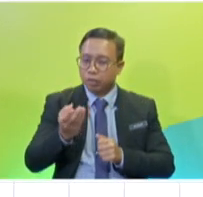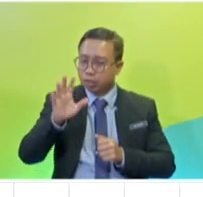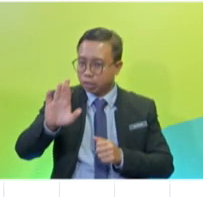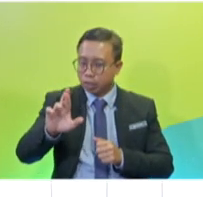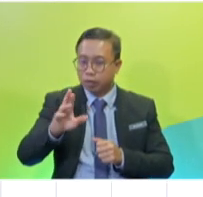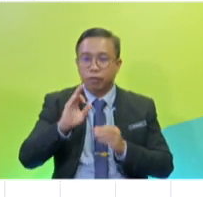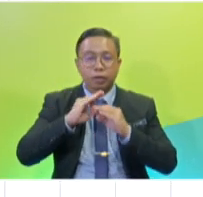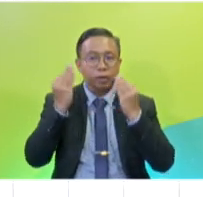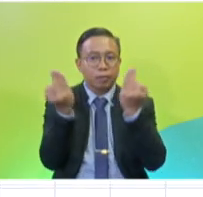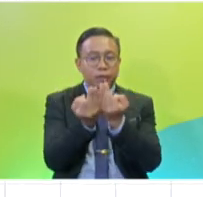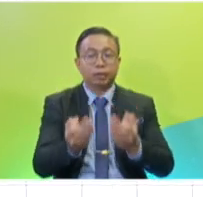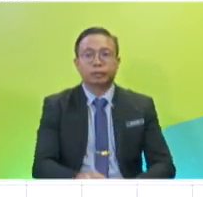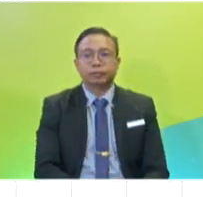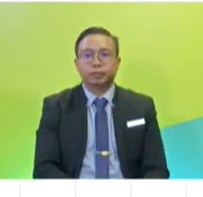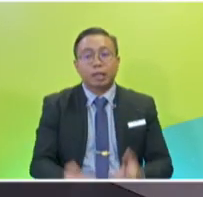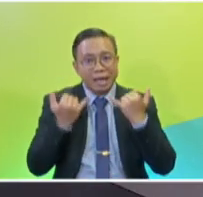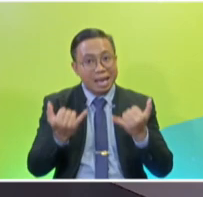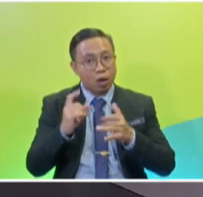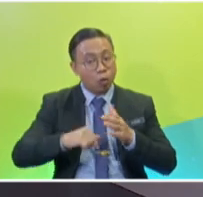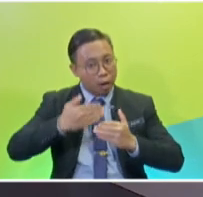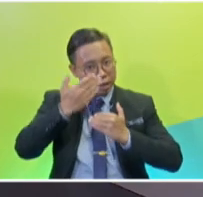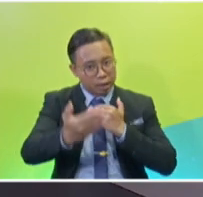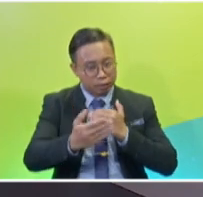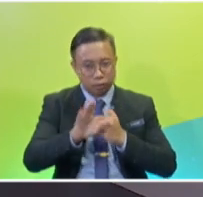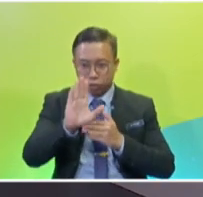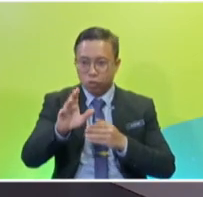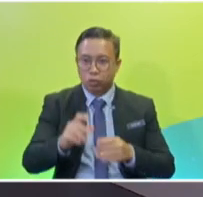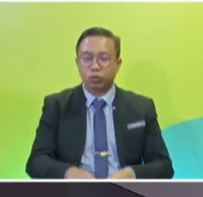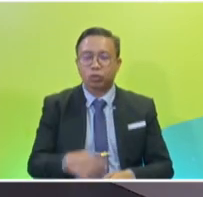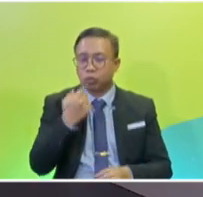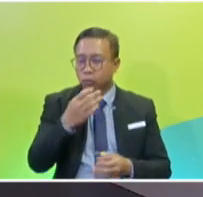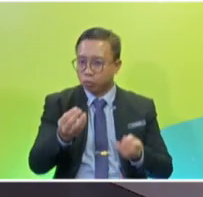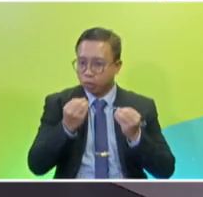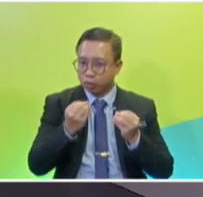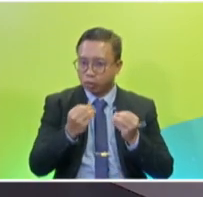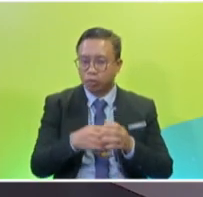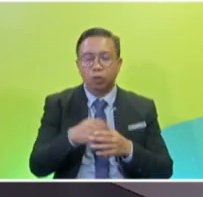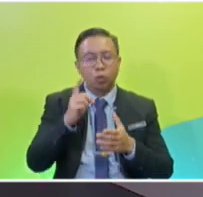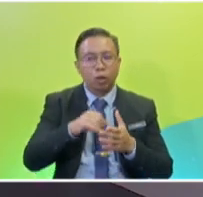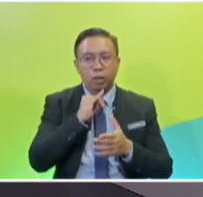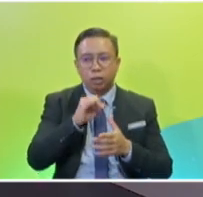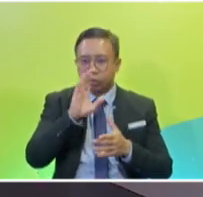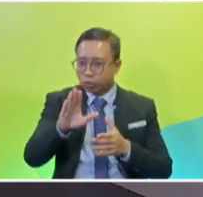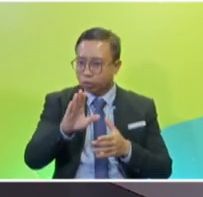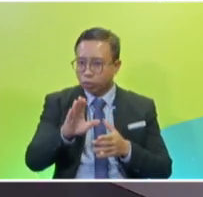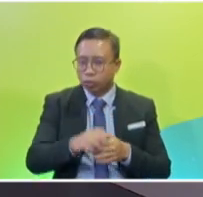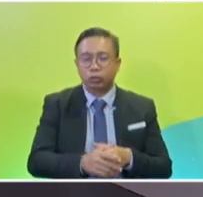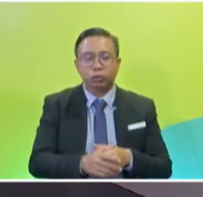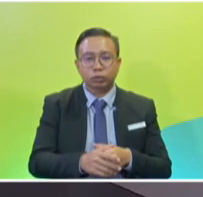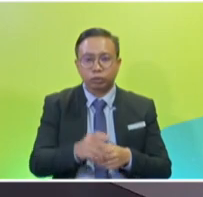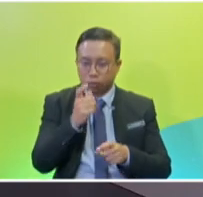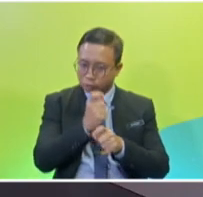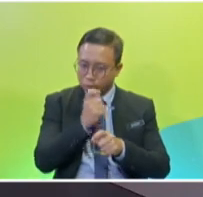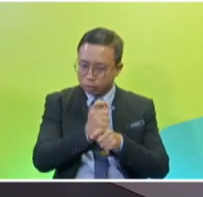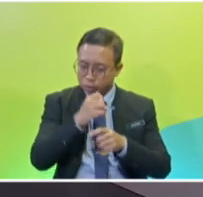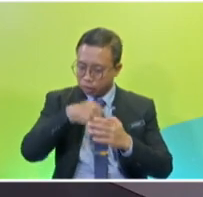So that is the situation. Now, what's next? Your task. Now, who wants to make a guess? What is your task? And how many tasks do you